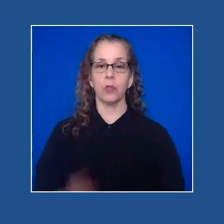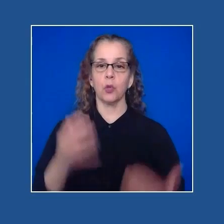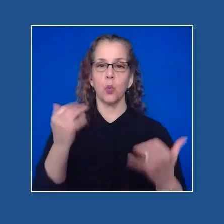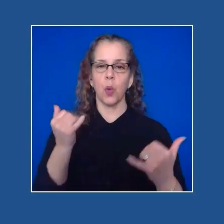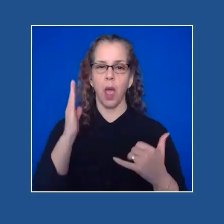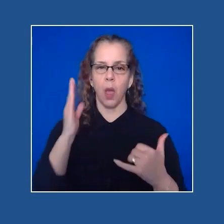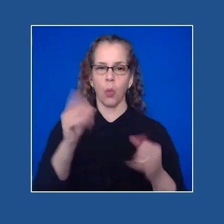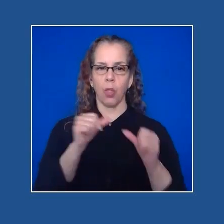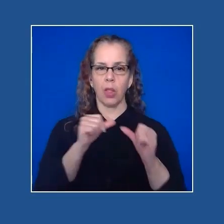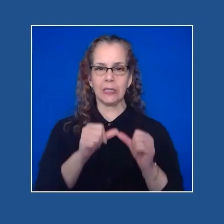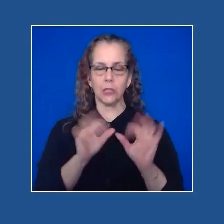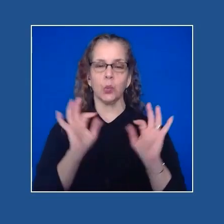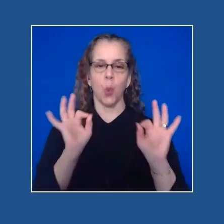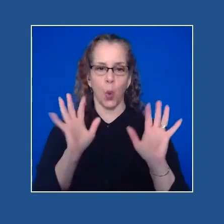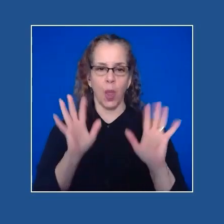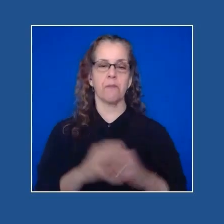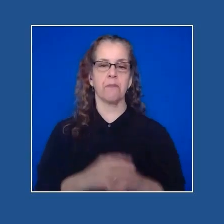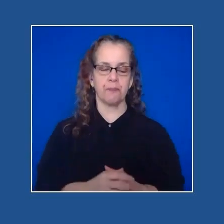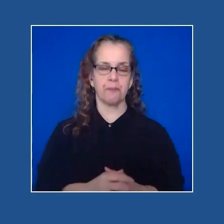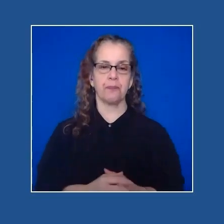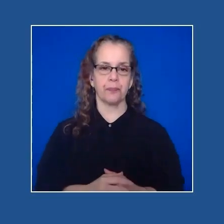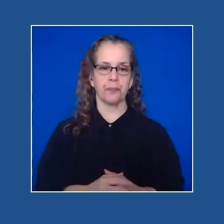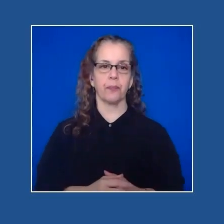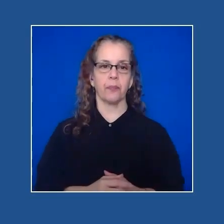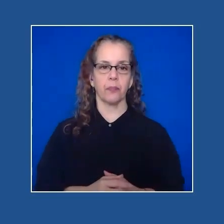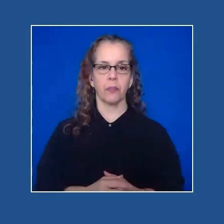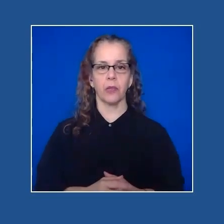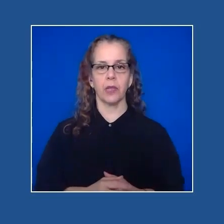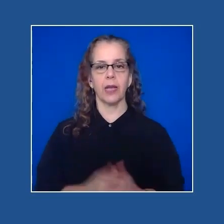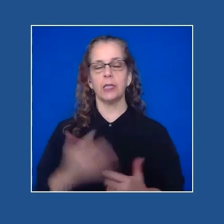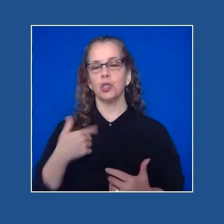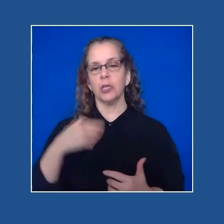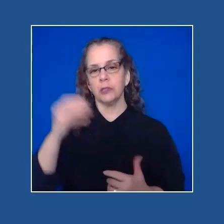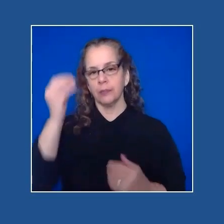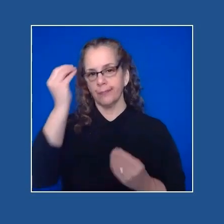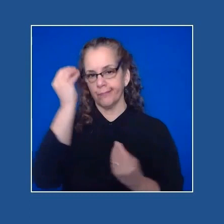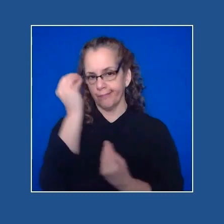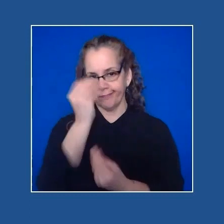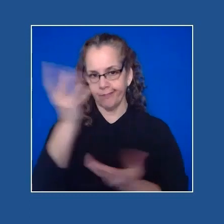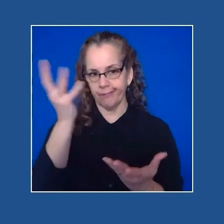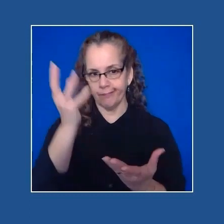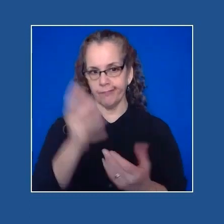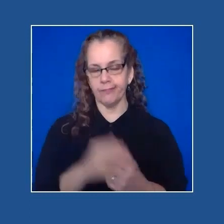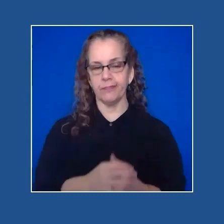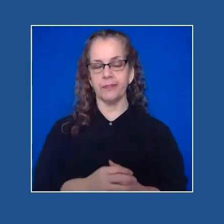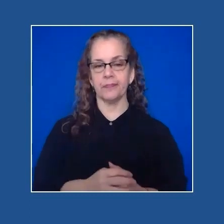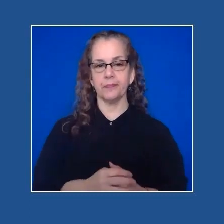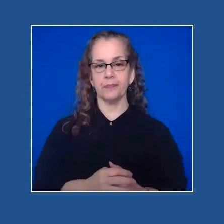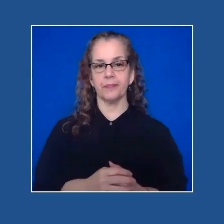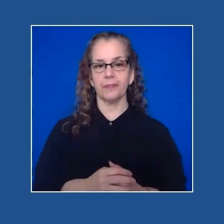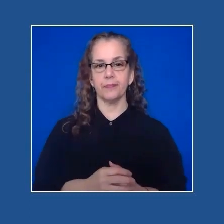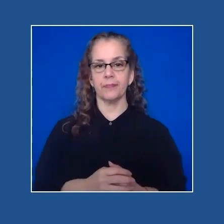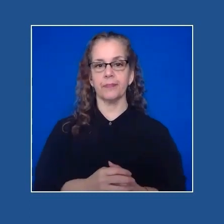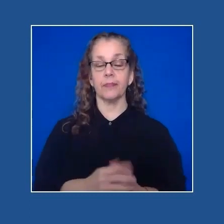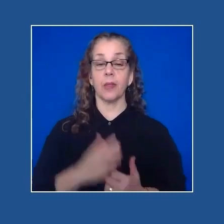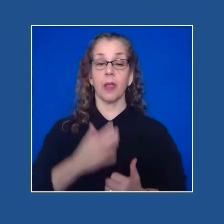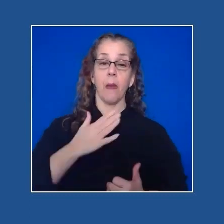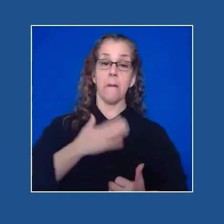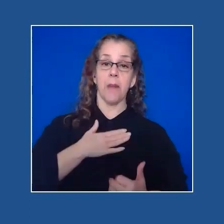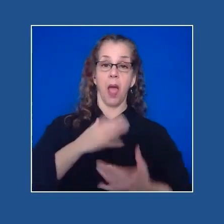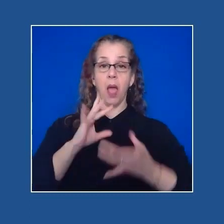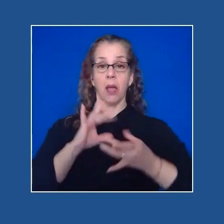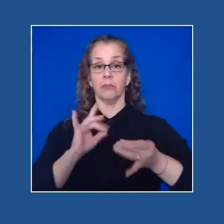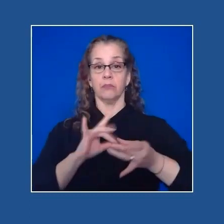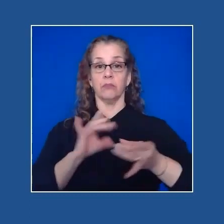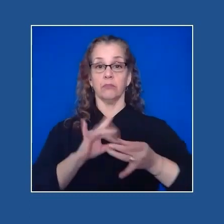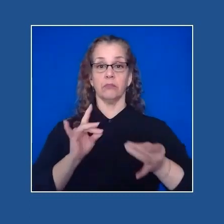continue on here. And just to throw it out there, the views that are presented in this do not